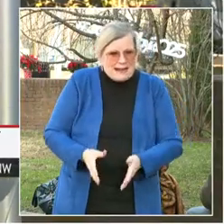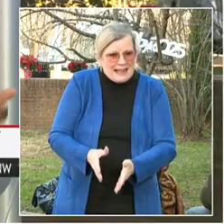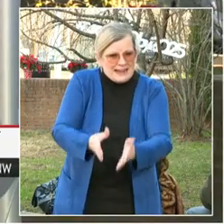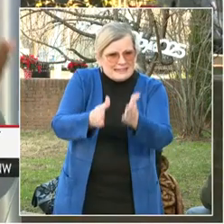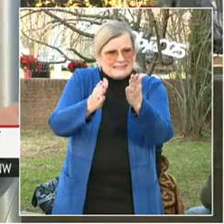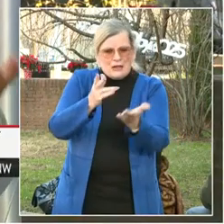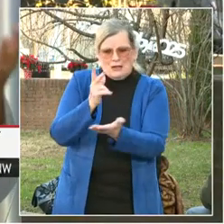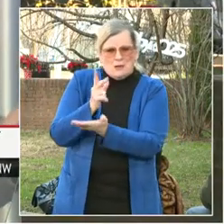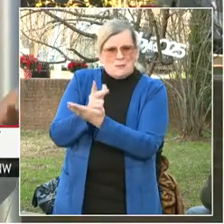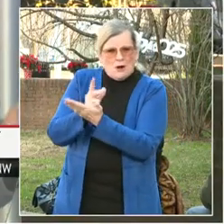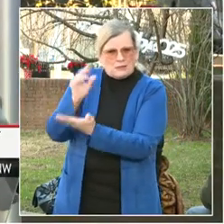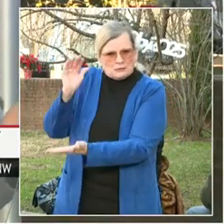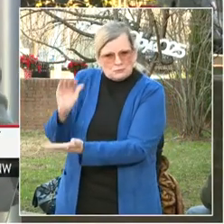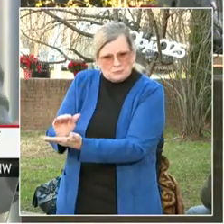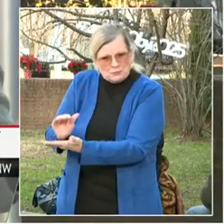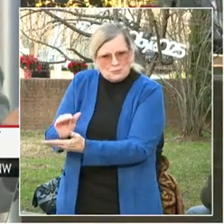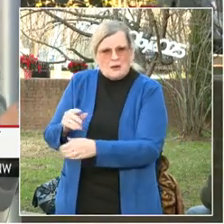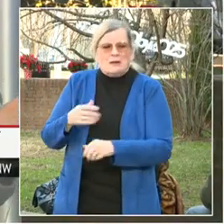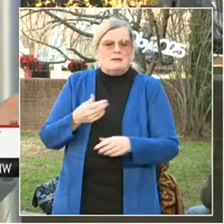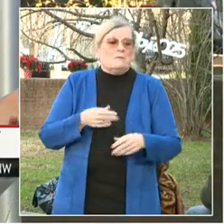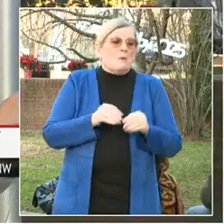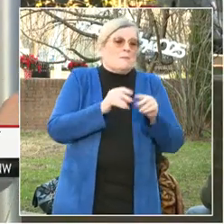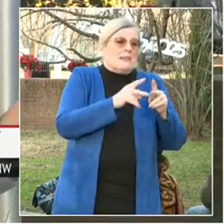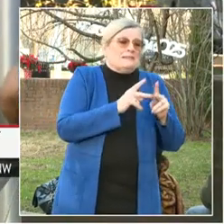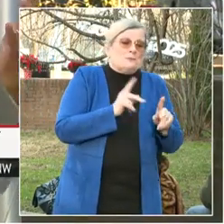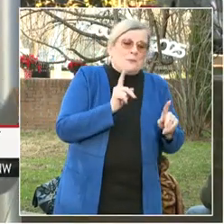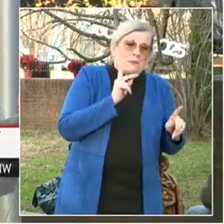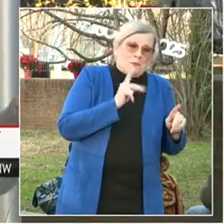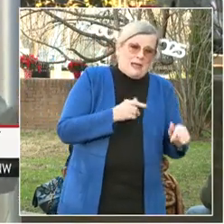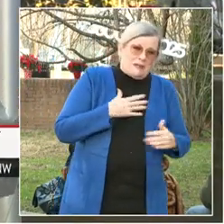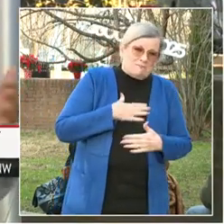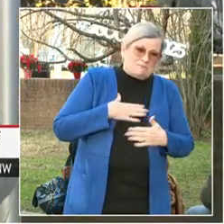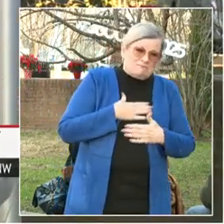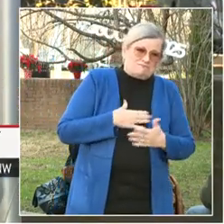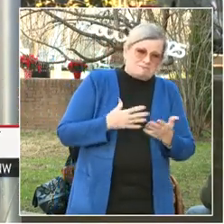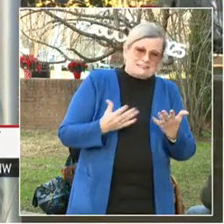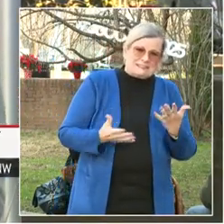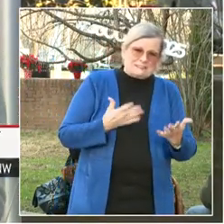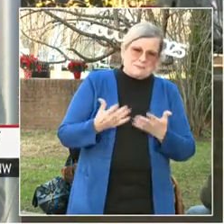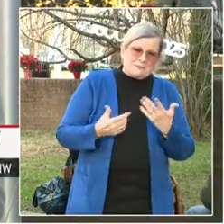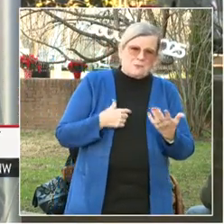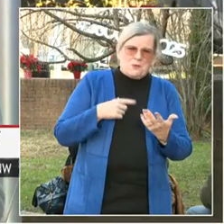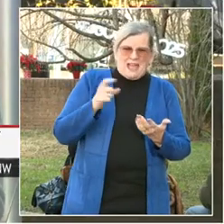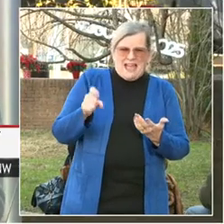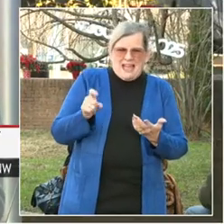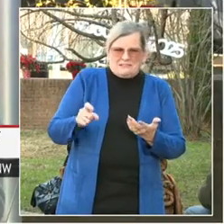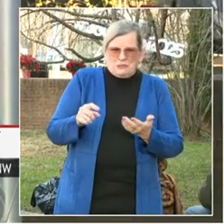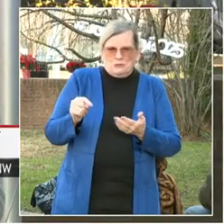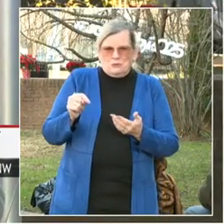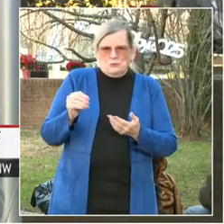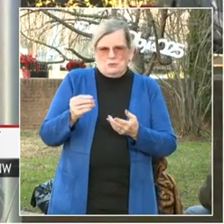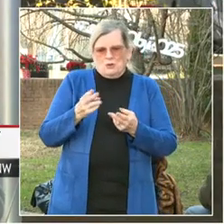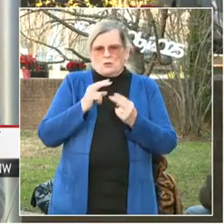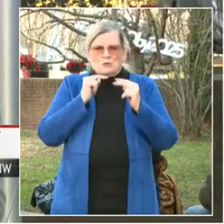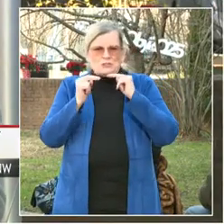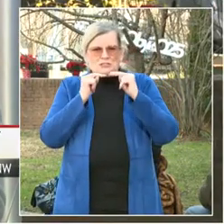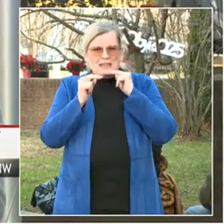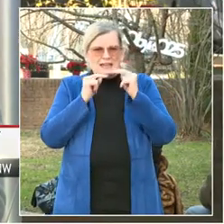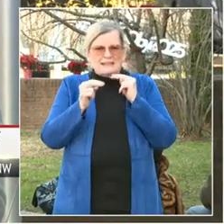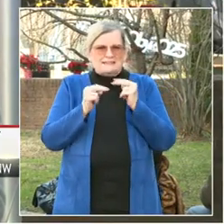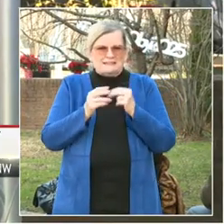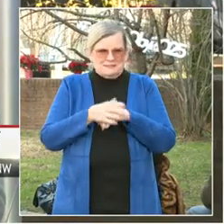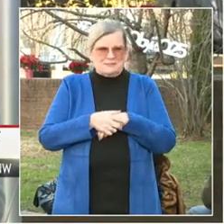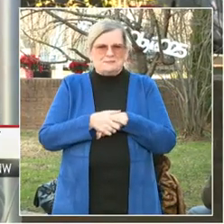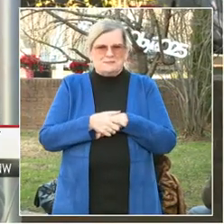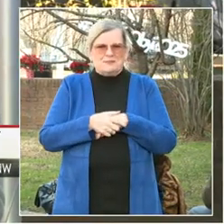recreate, it's going to involve some trade-offs. So we have to be very intentional in the planning. I was reading some of the comments.